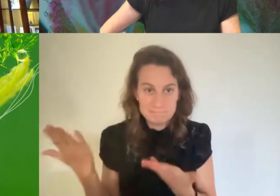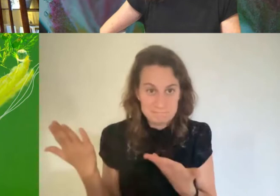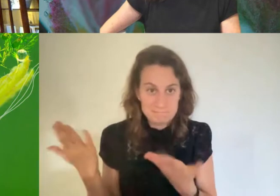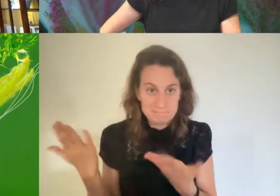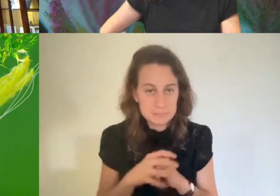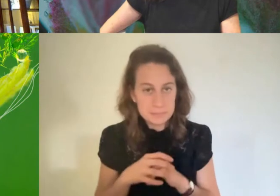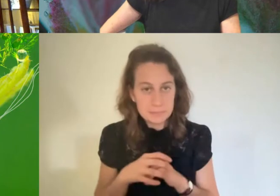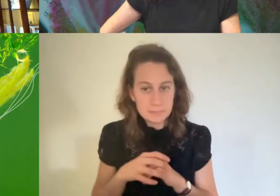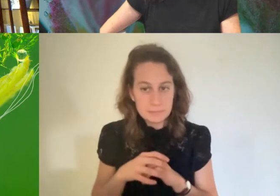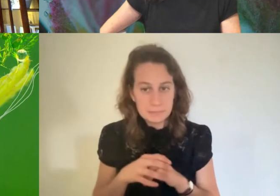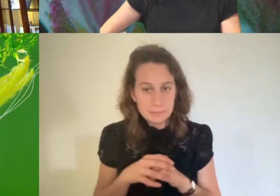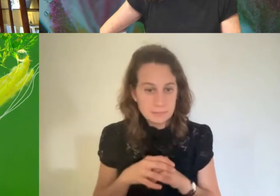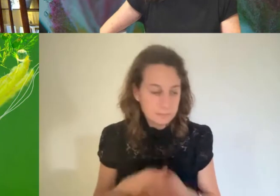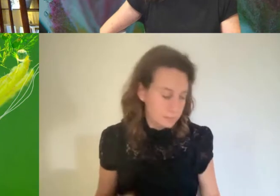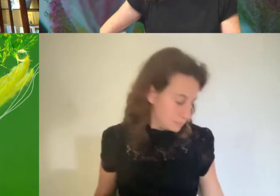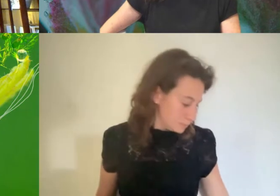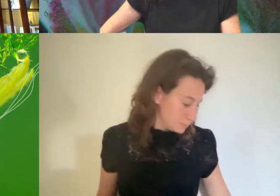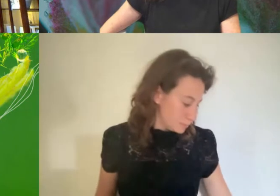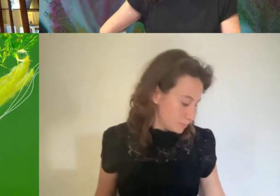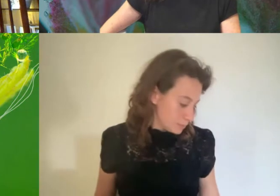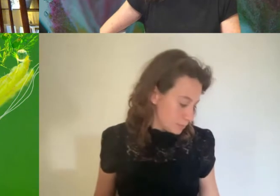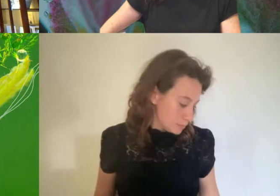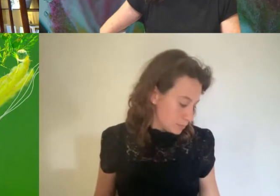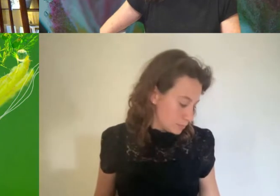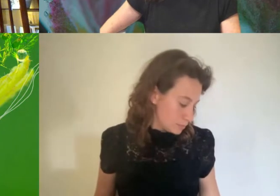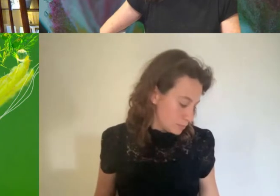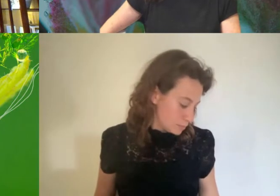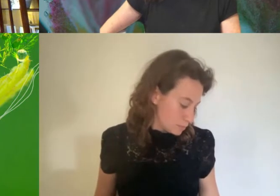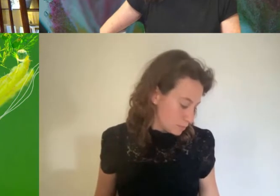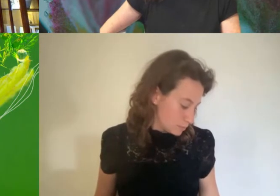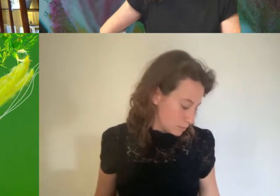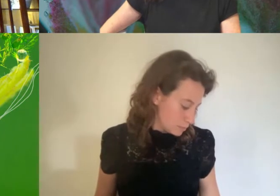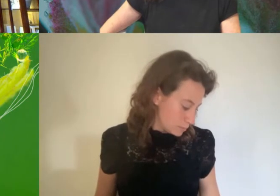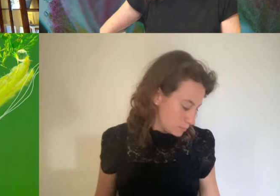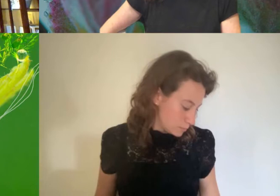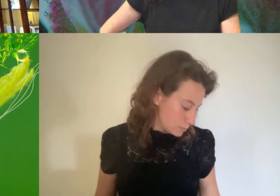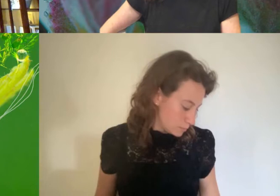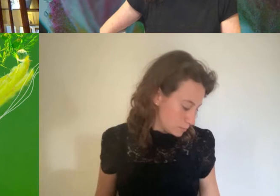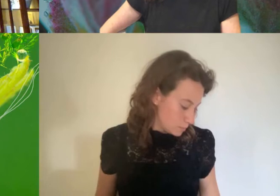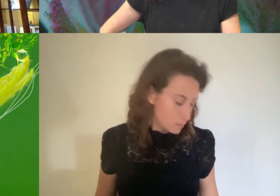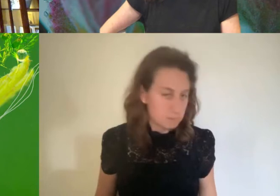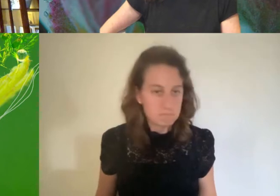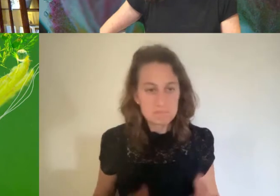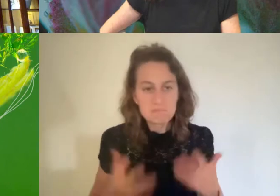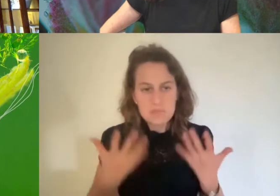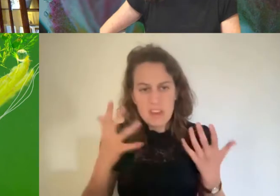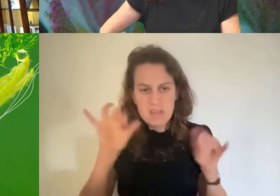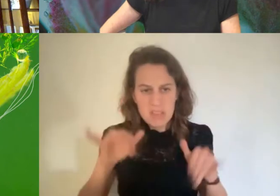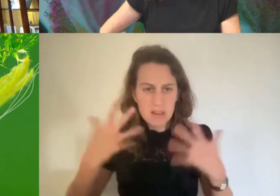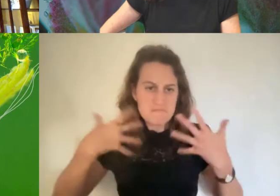And that kind of became the foundation and inspiration for many of the pieces that we're creating for the